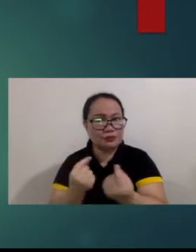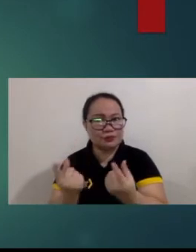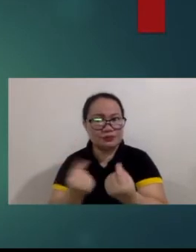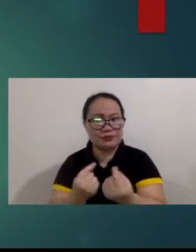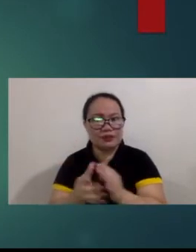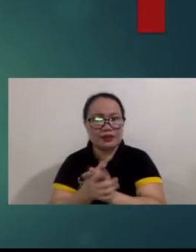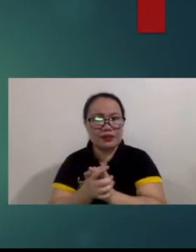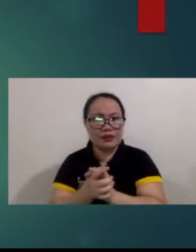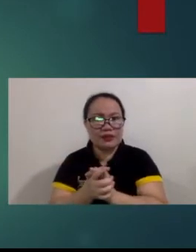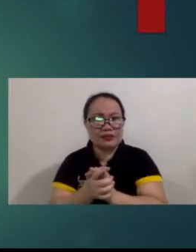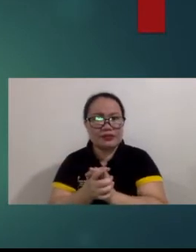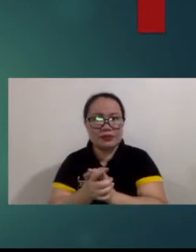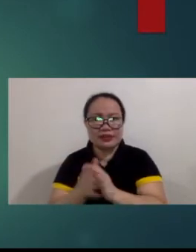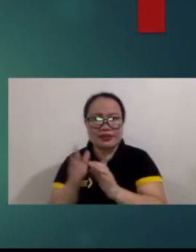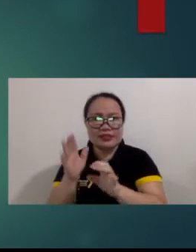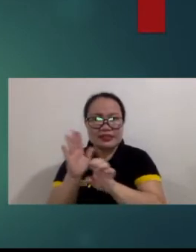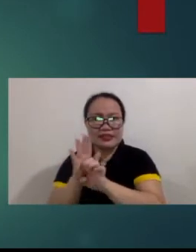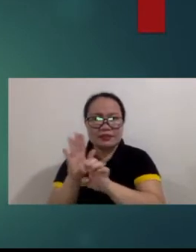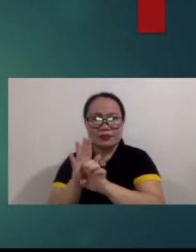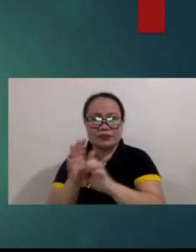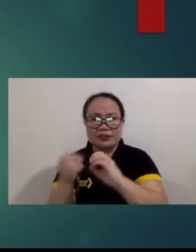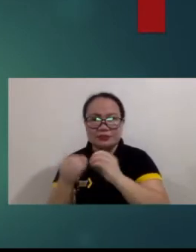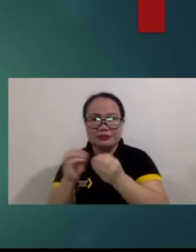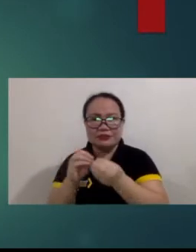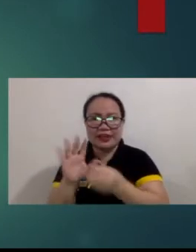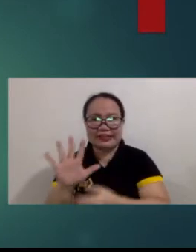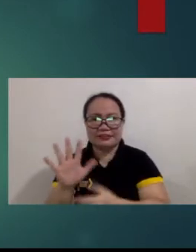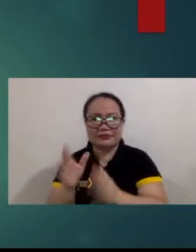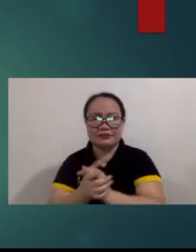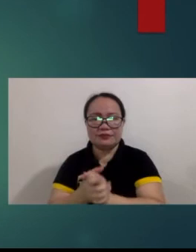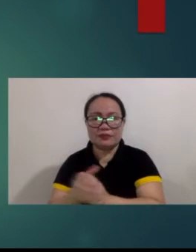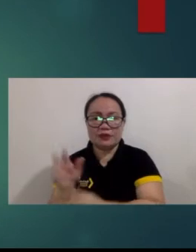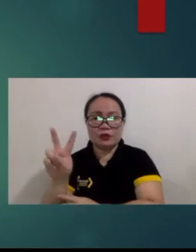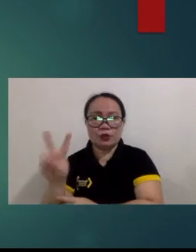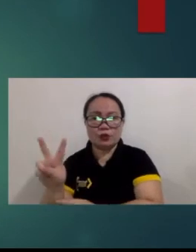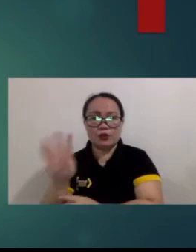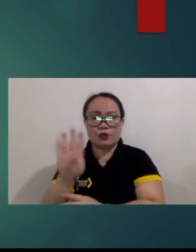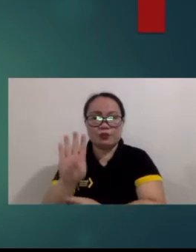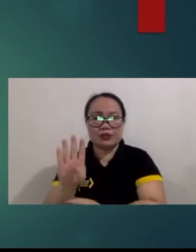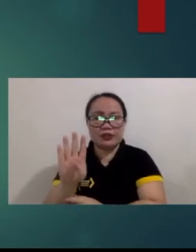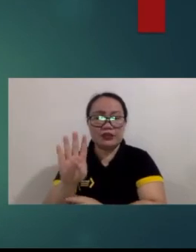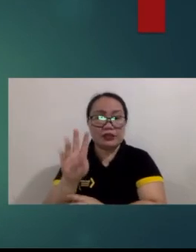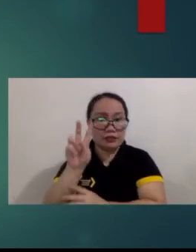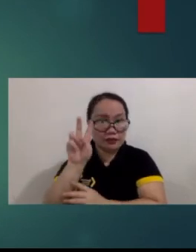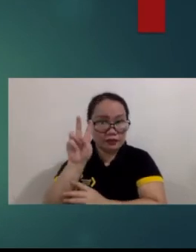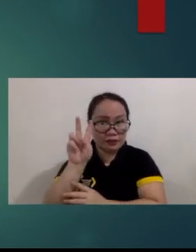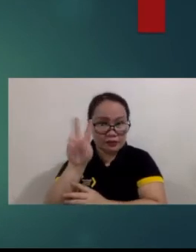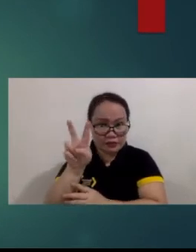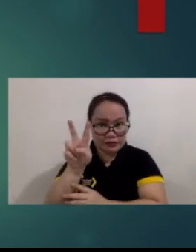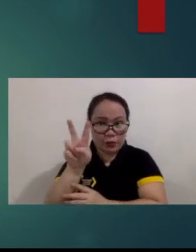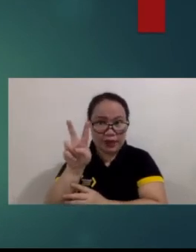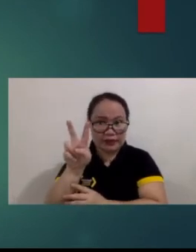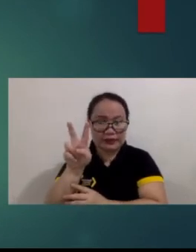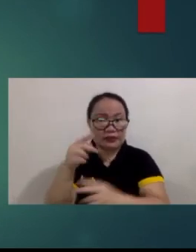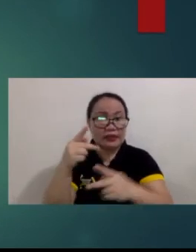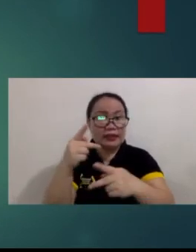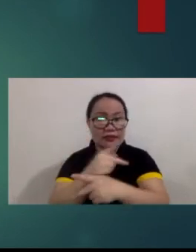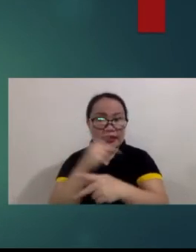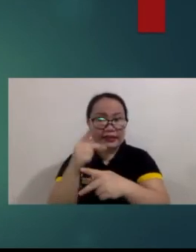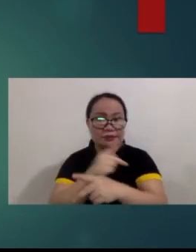do? So in this example, number 5, 2b